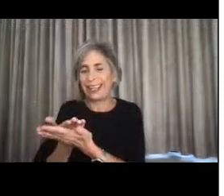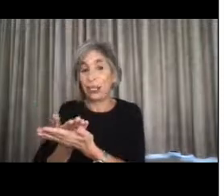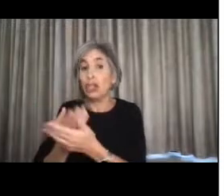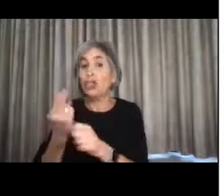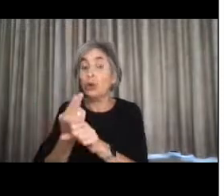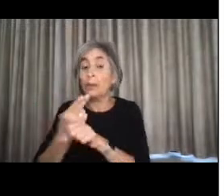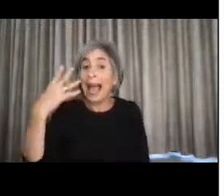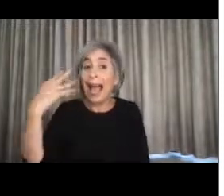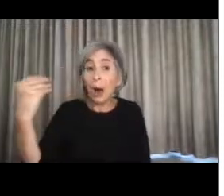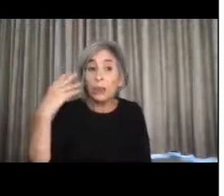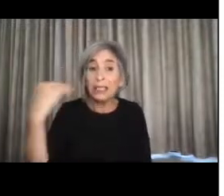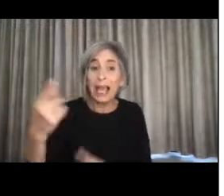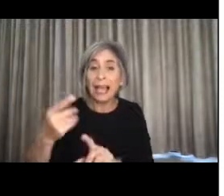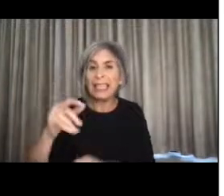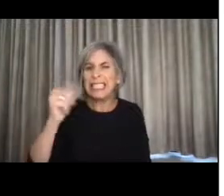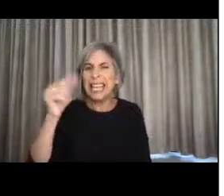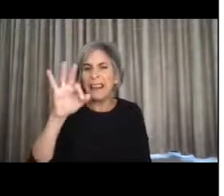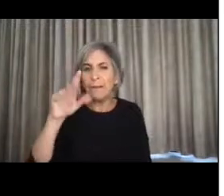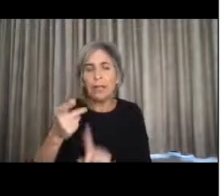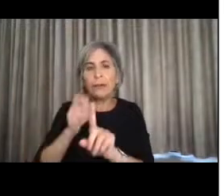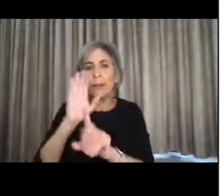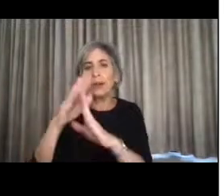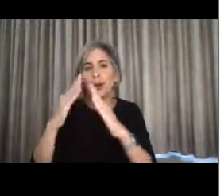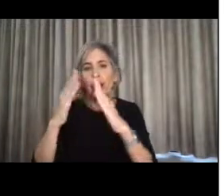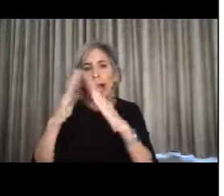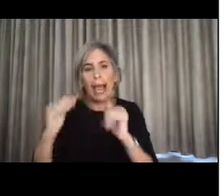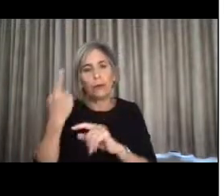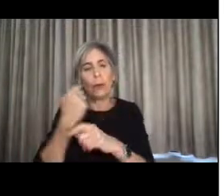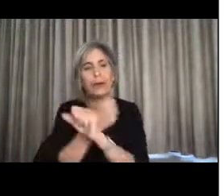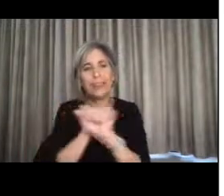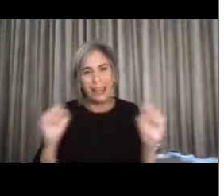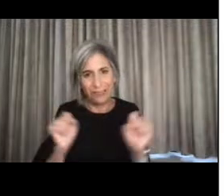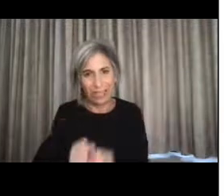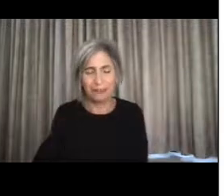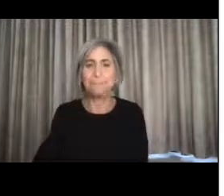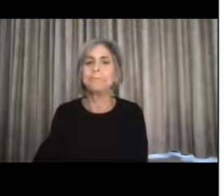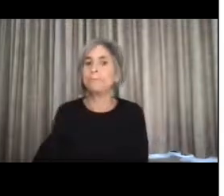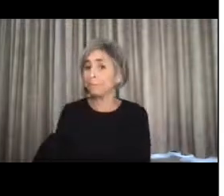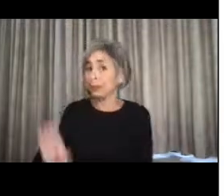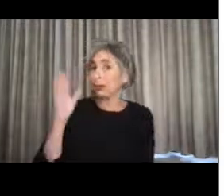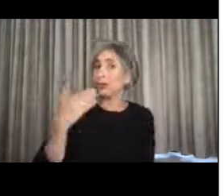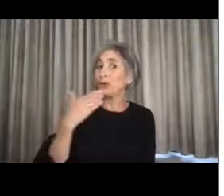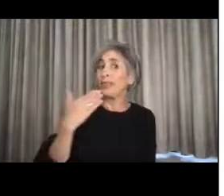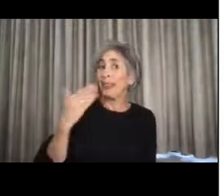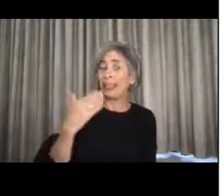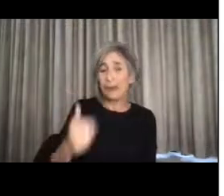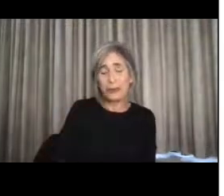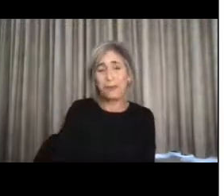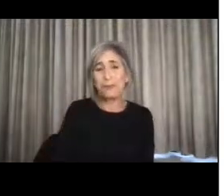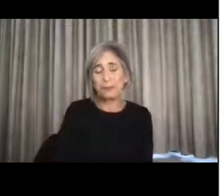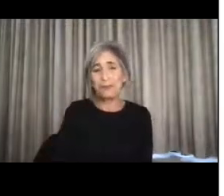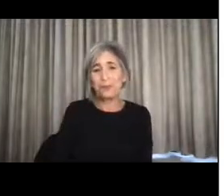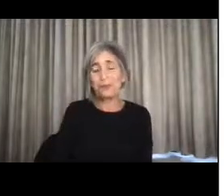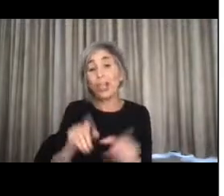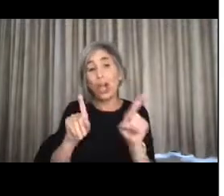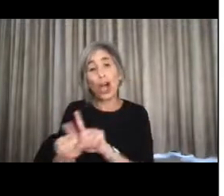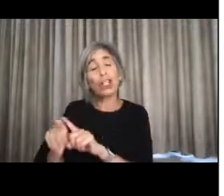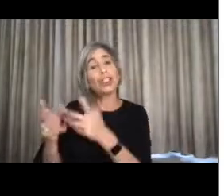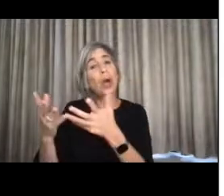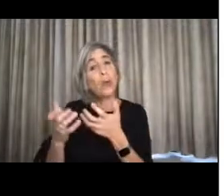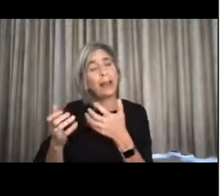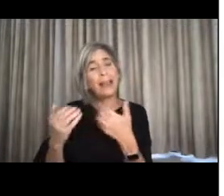feet away from your house for safety reasons. Great, thank you. I also wanted